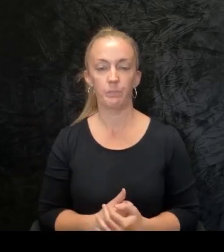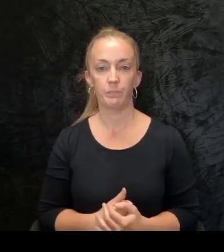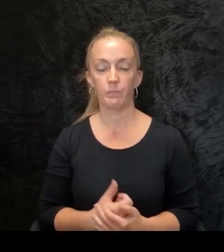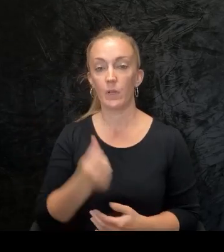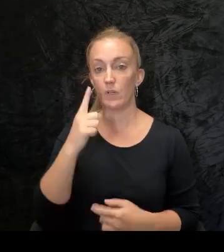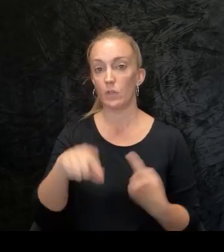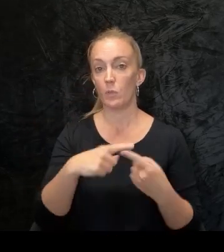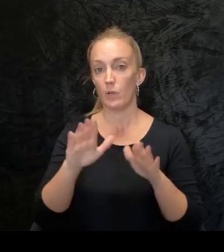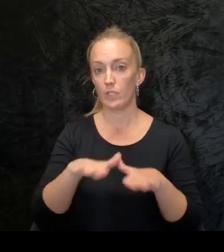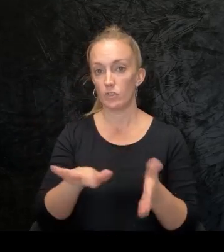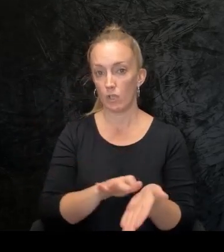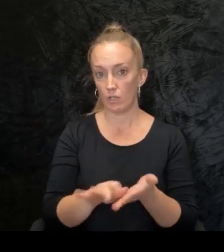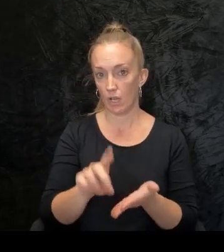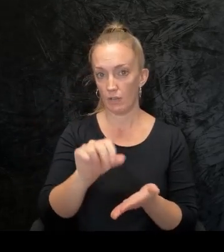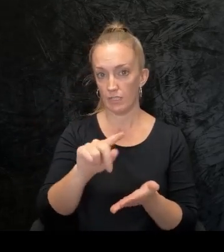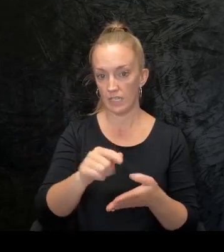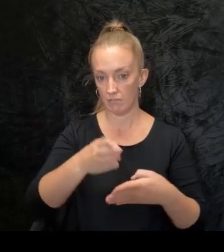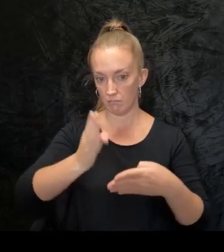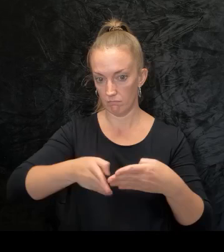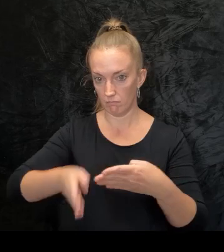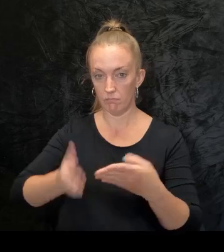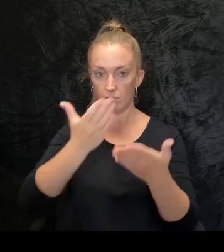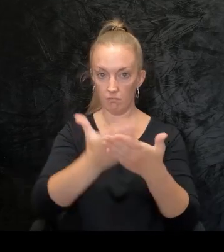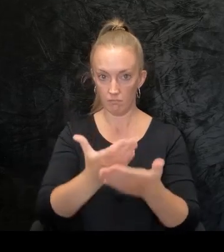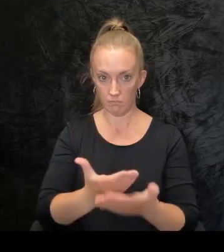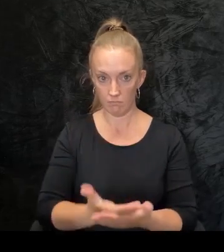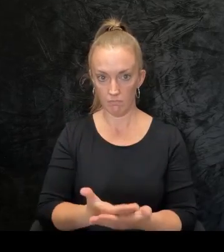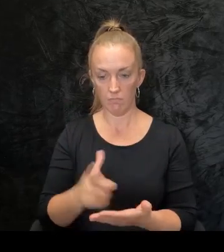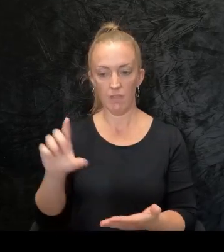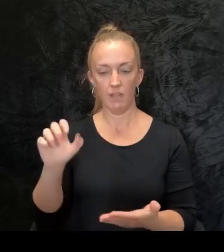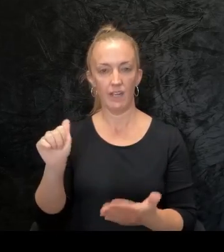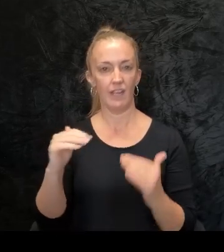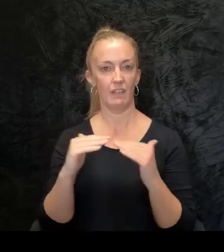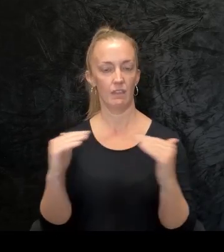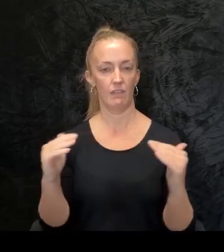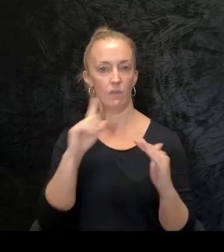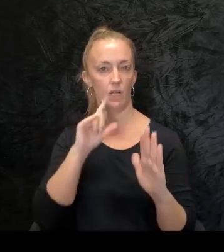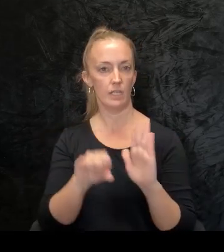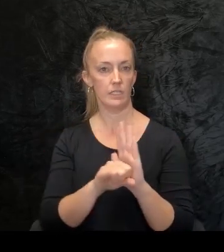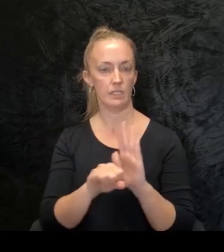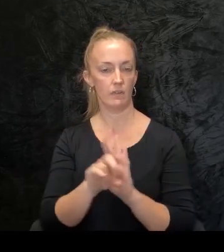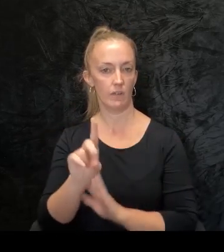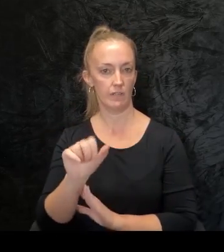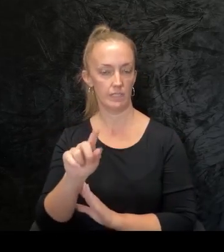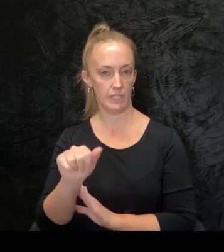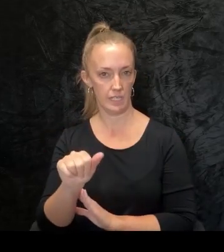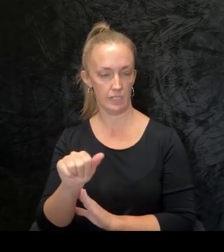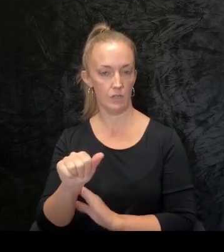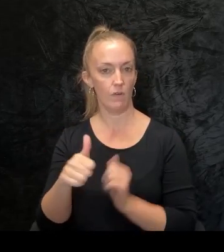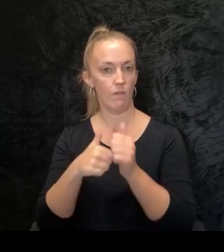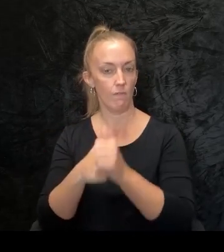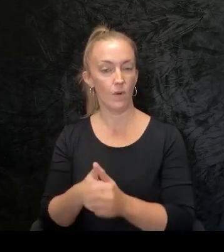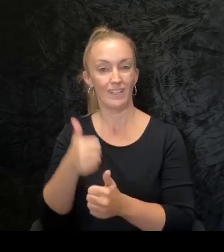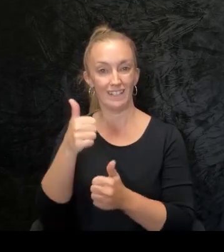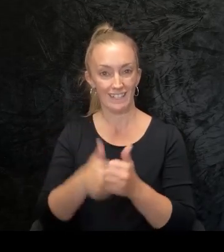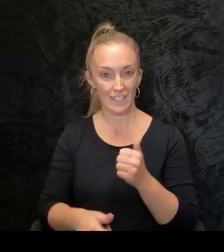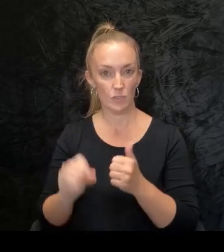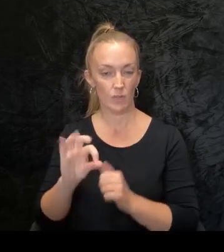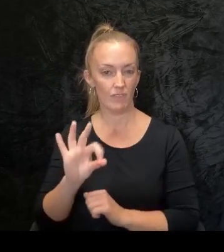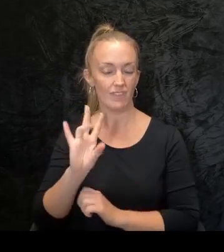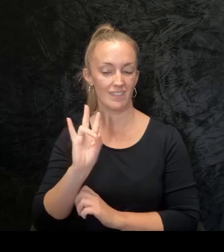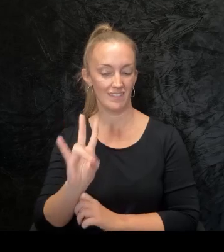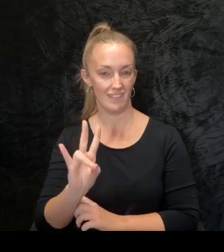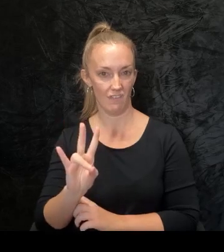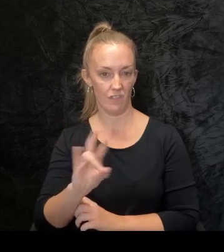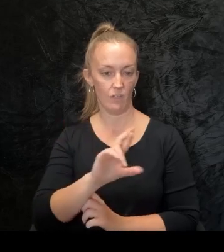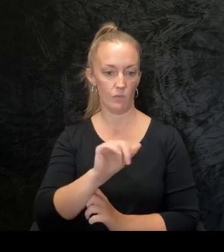data are complete and verified, LEA level identification data by each of the 7 racial and ethnic